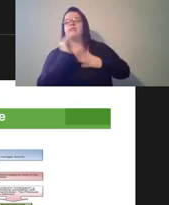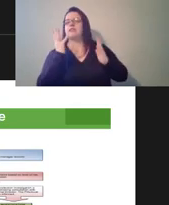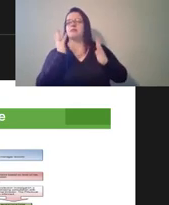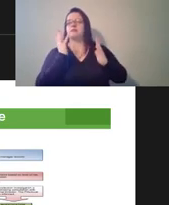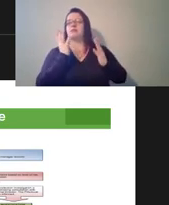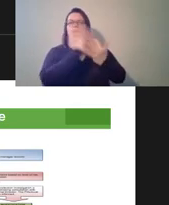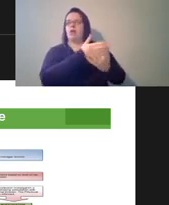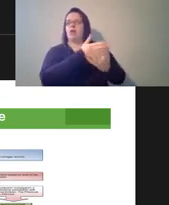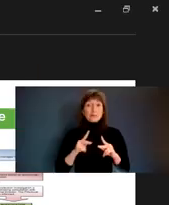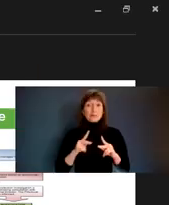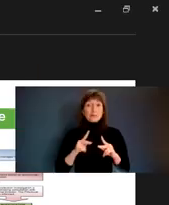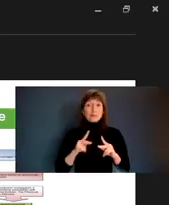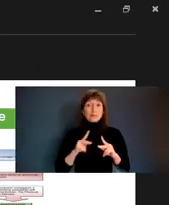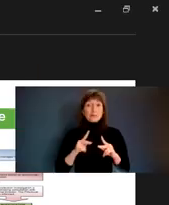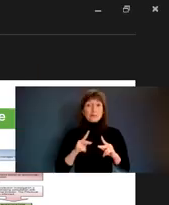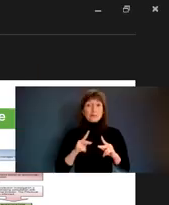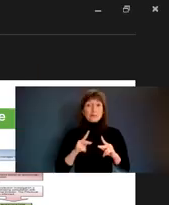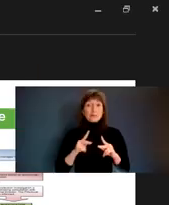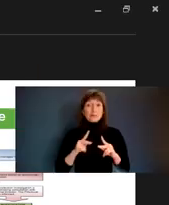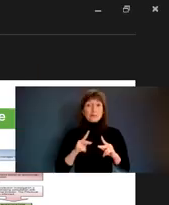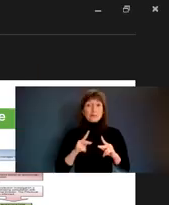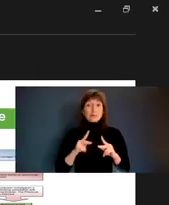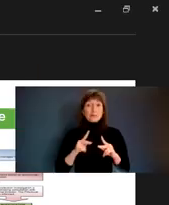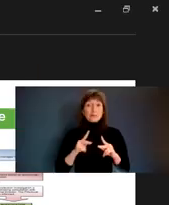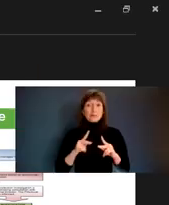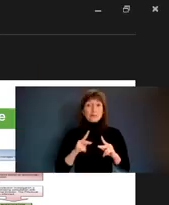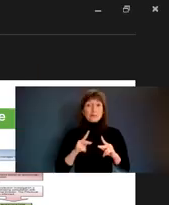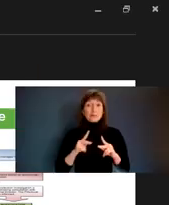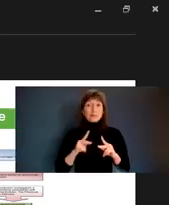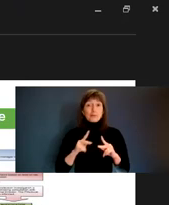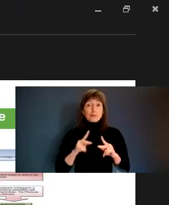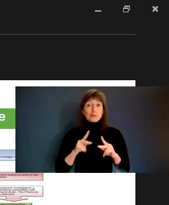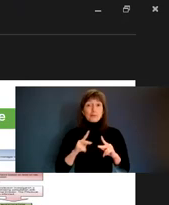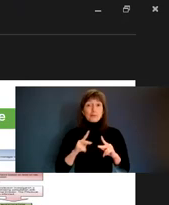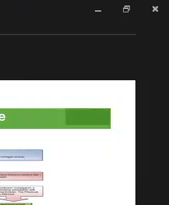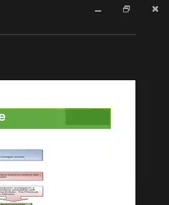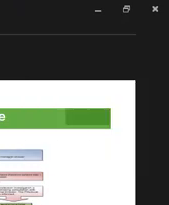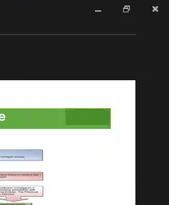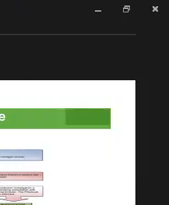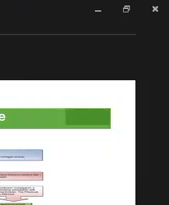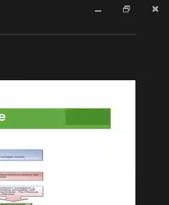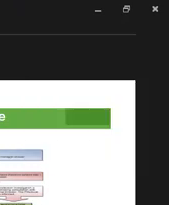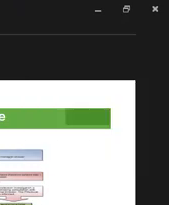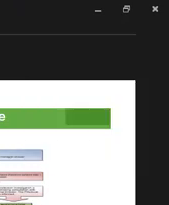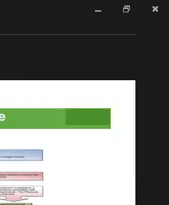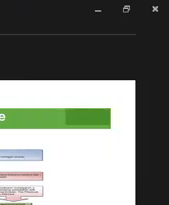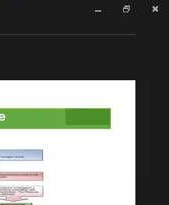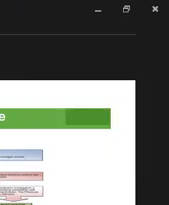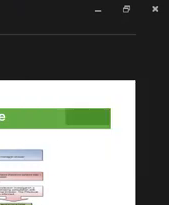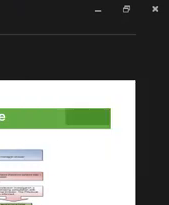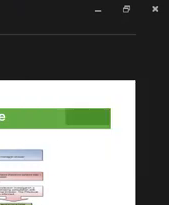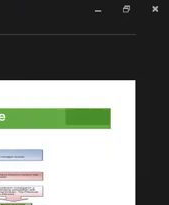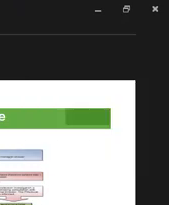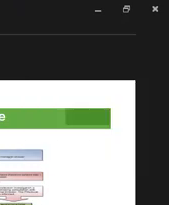great work that gets done in the regions in supporting folks, sort of mitigating that risk in the least intrusive and restrictive way